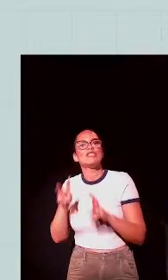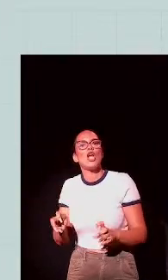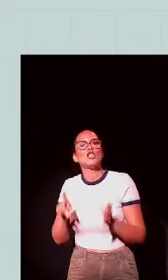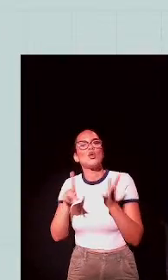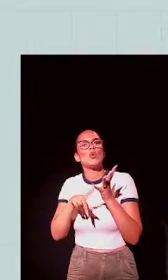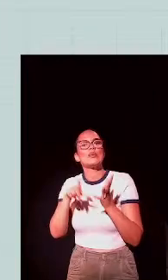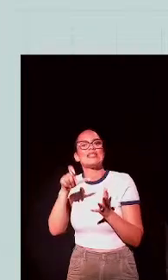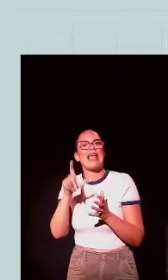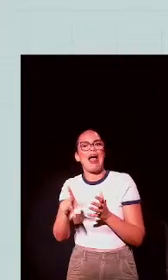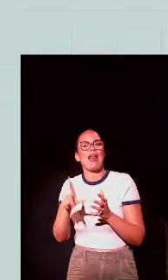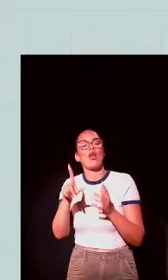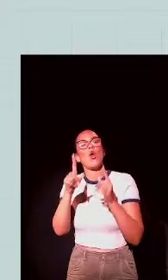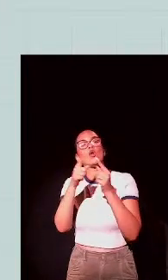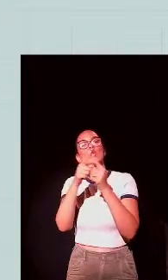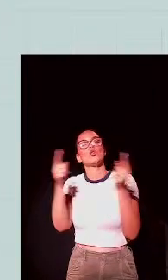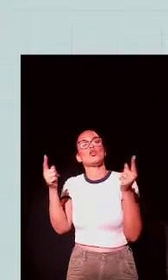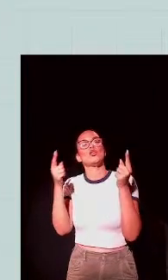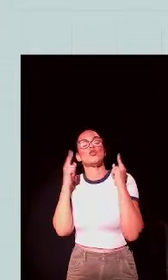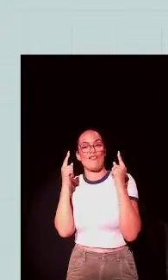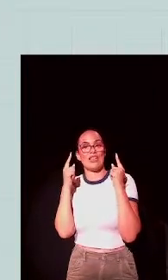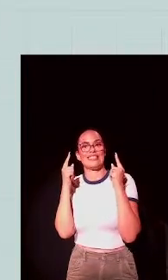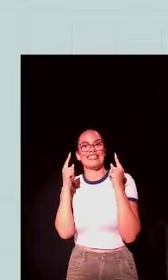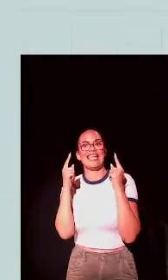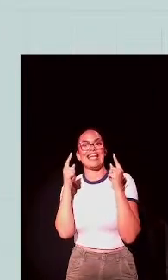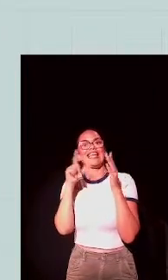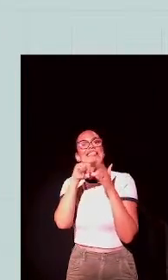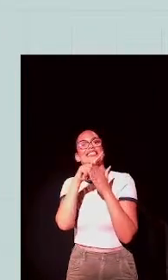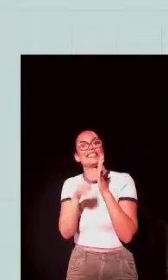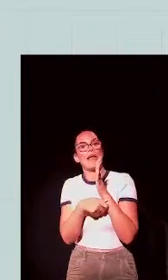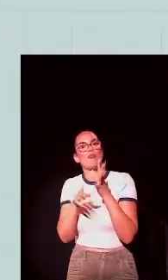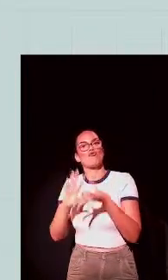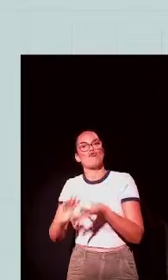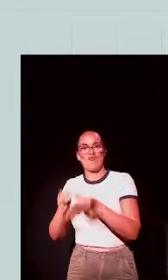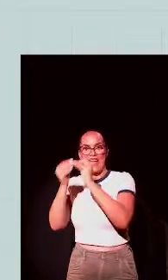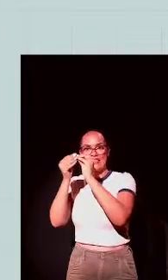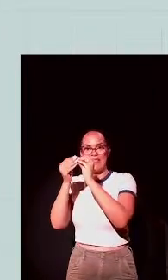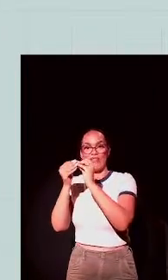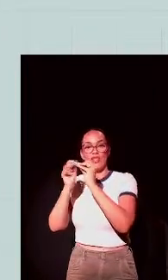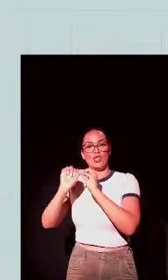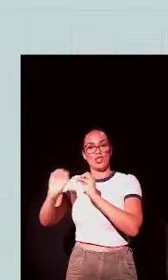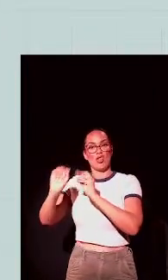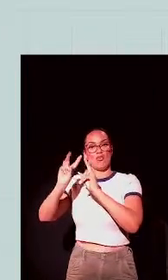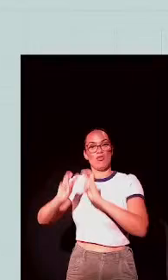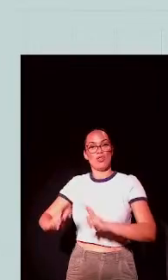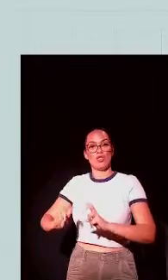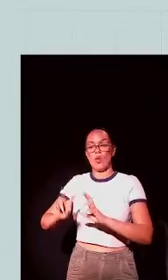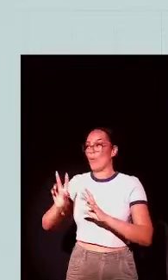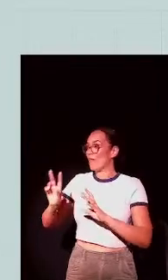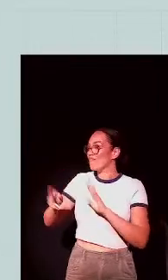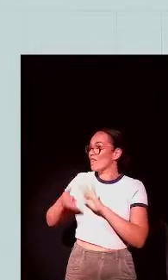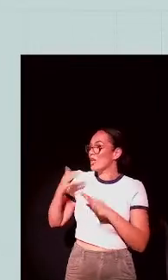on disabled creatives in East London. So please do, there's flyers over there, so if you're interested in that, please do grab one and